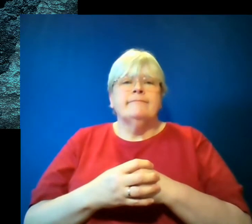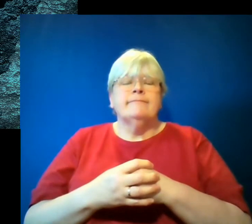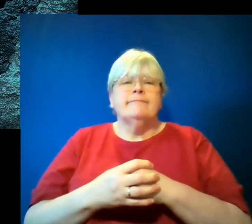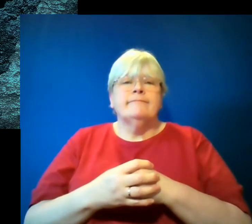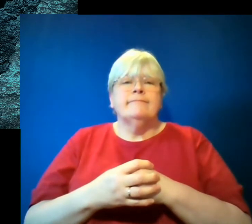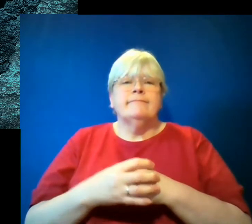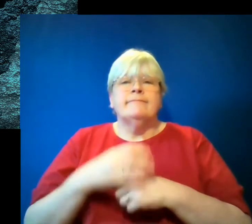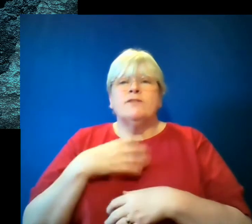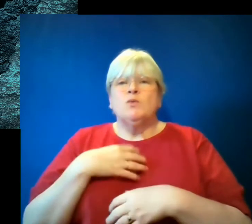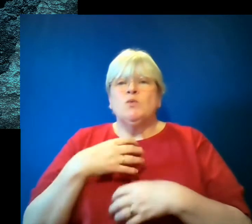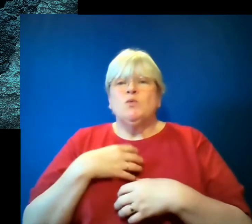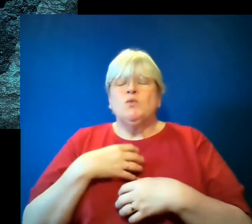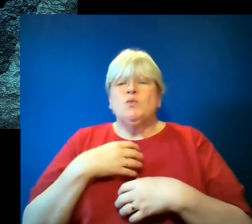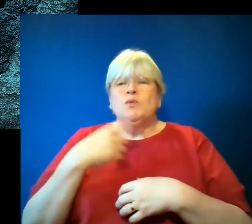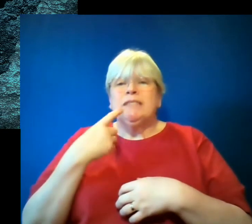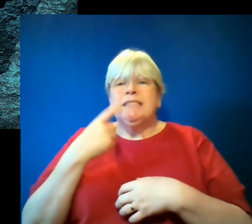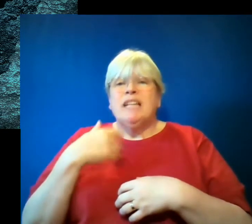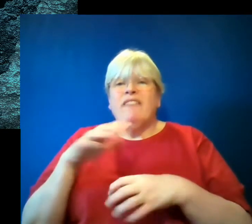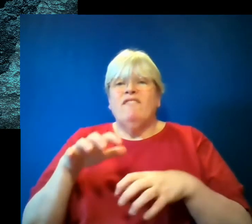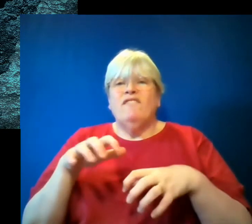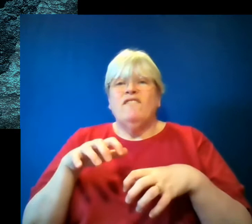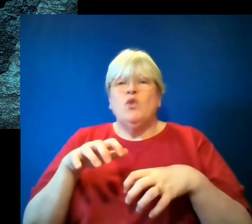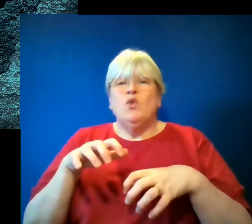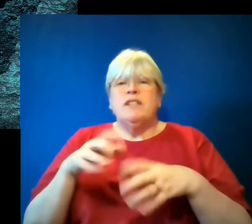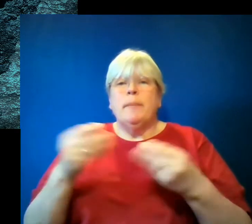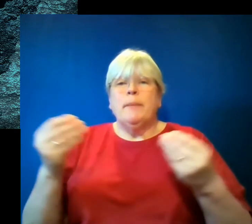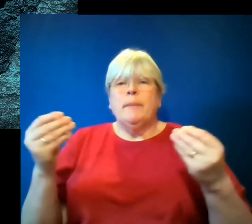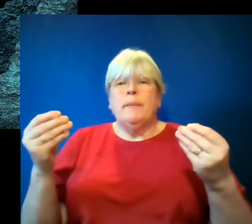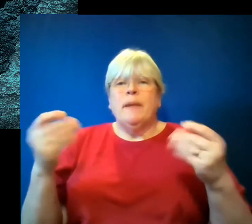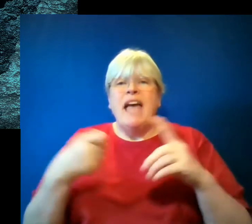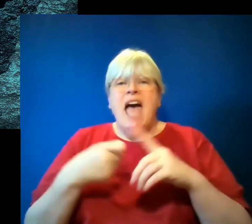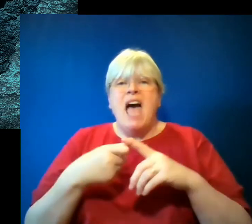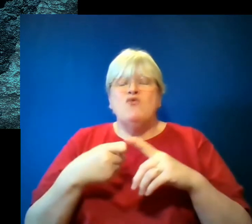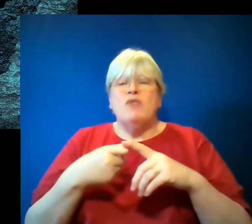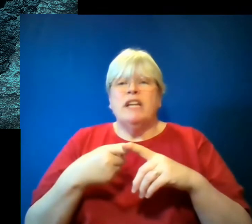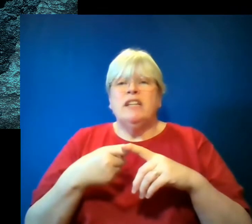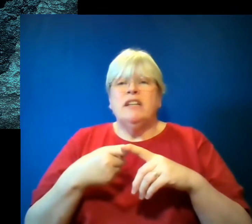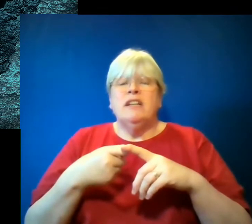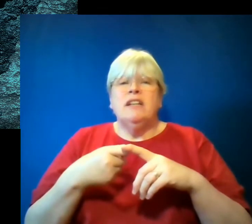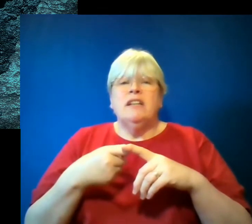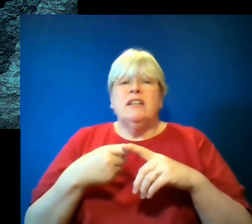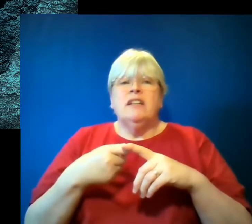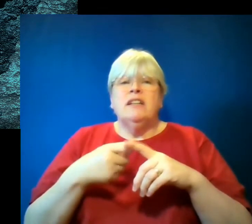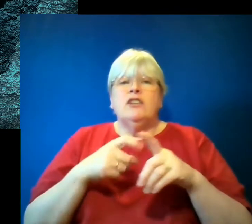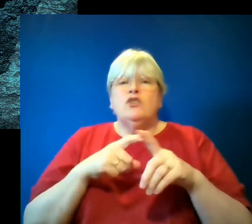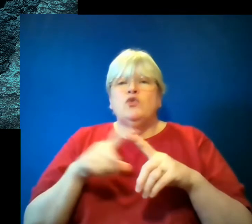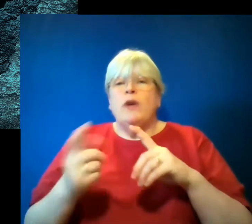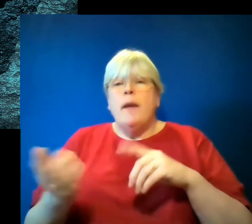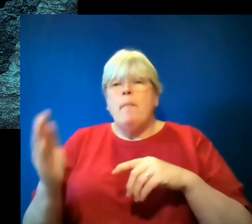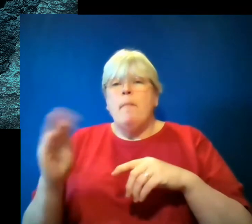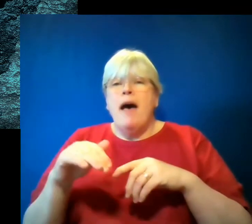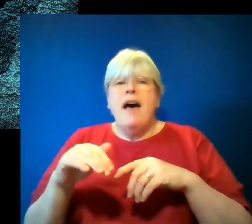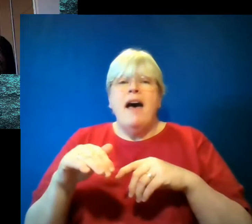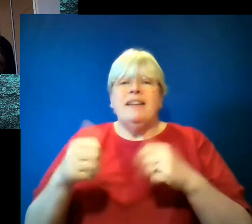I think we may have lost Katherine for a moment. Let's just see if she comes back.